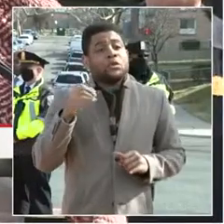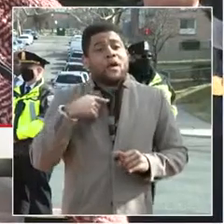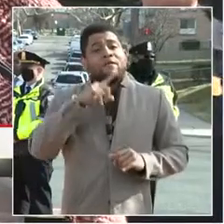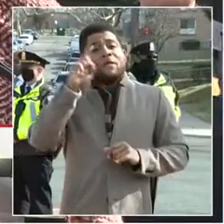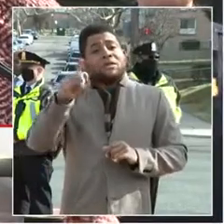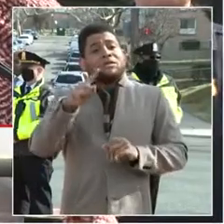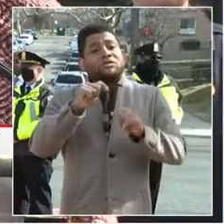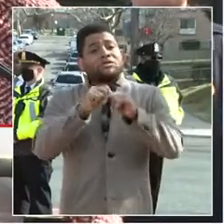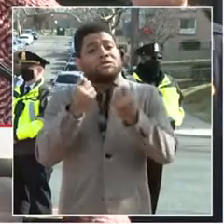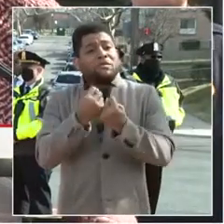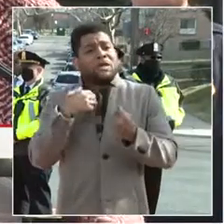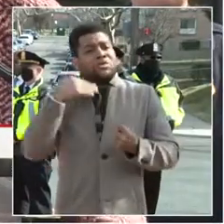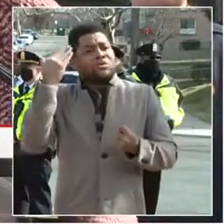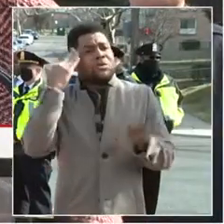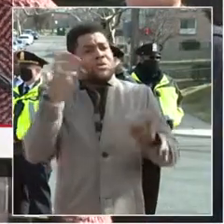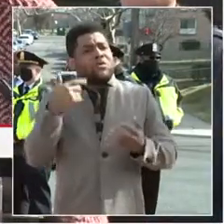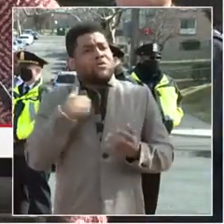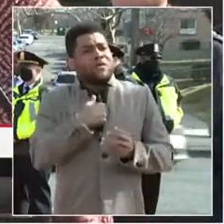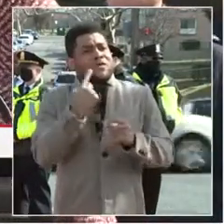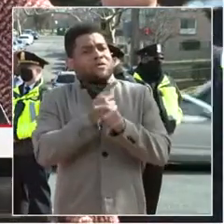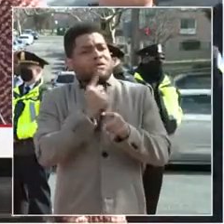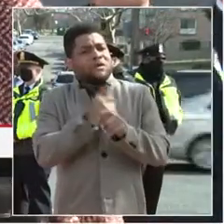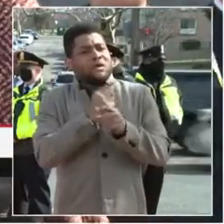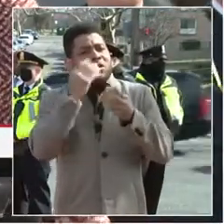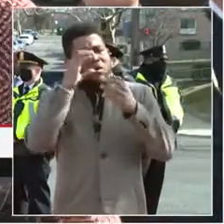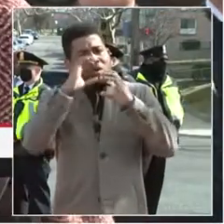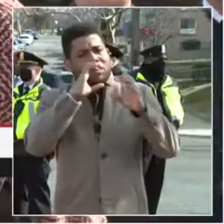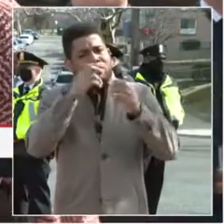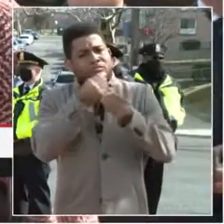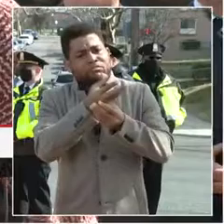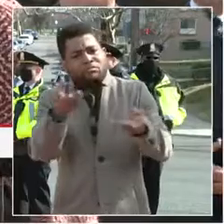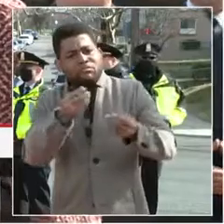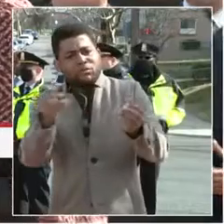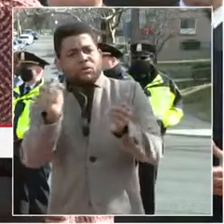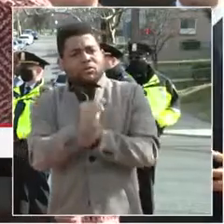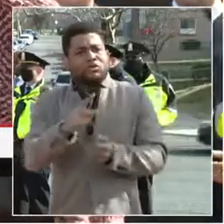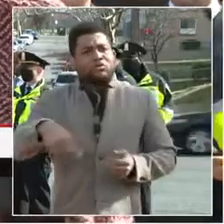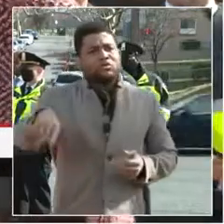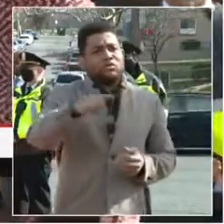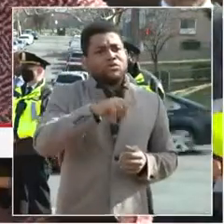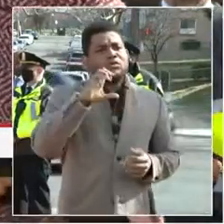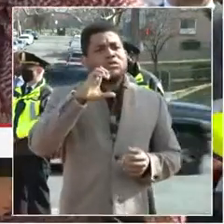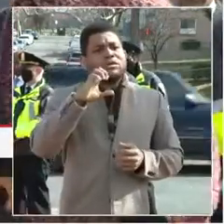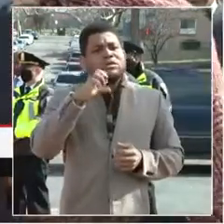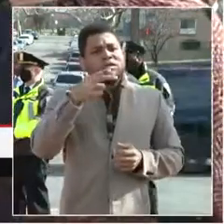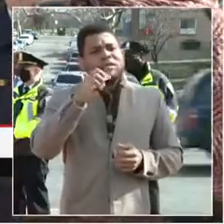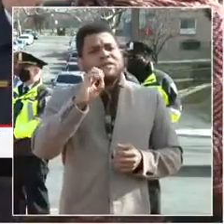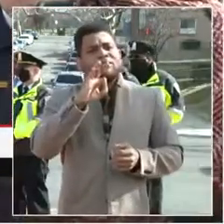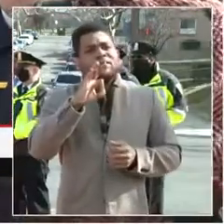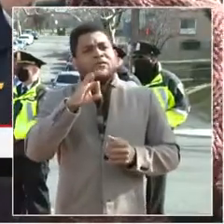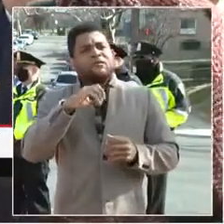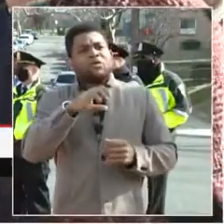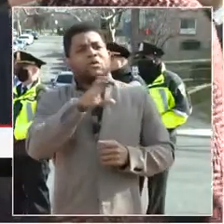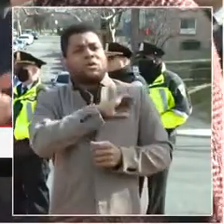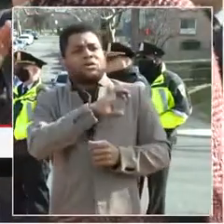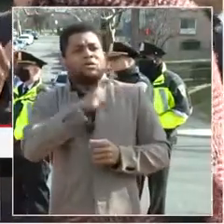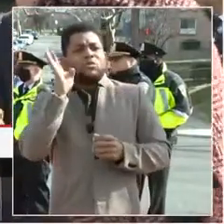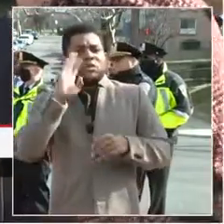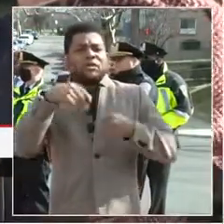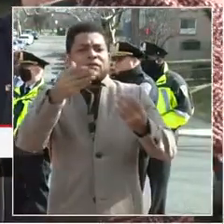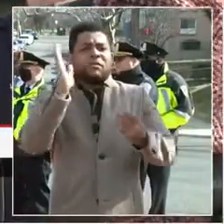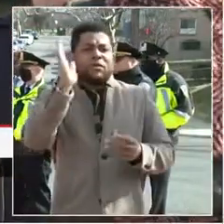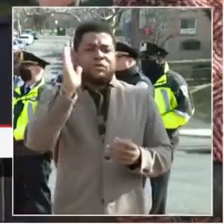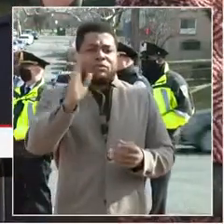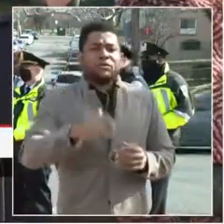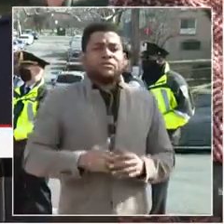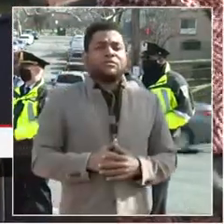have some regular communication to you, and Chief Conti will update you on that. Yeah, so thank you for the question.